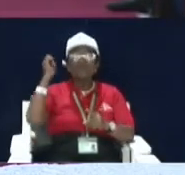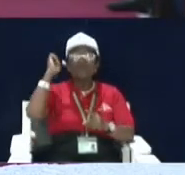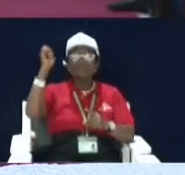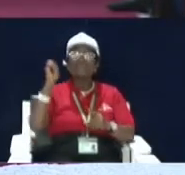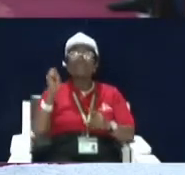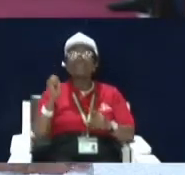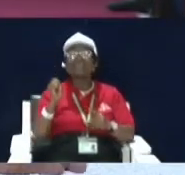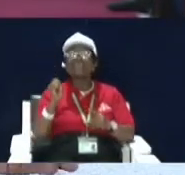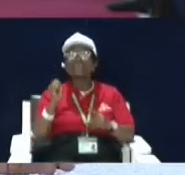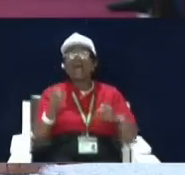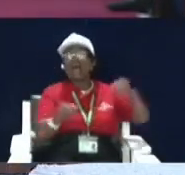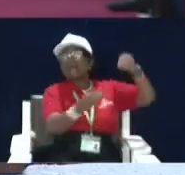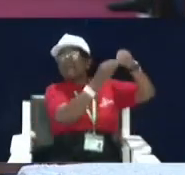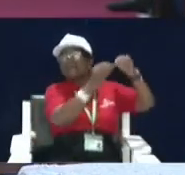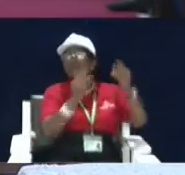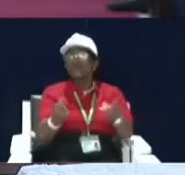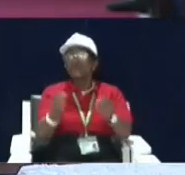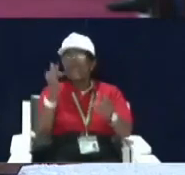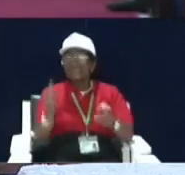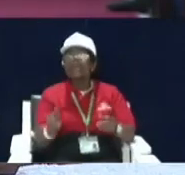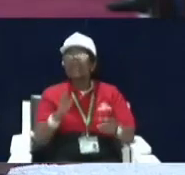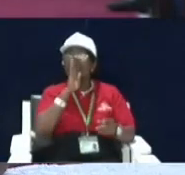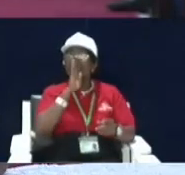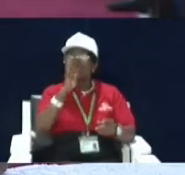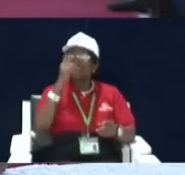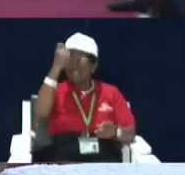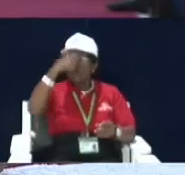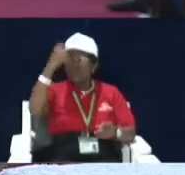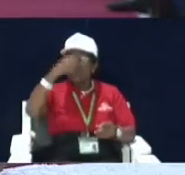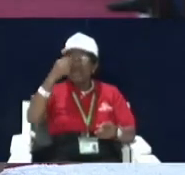a serpent.